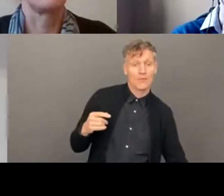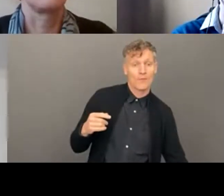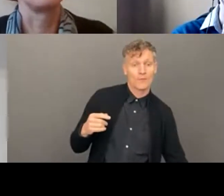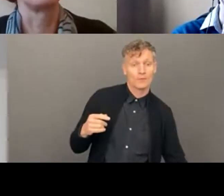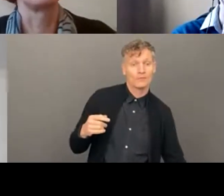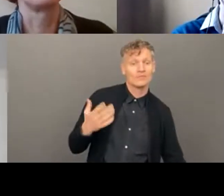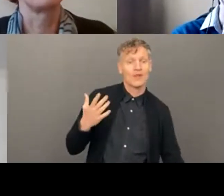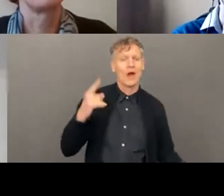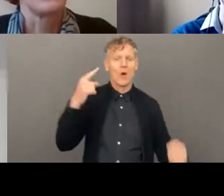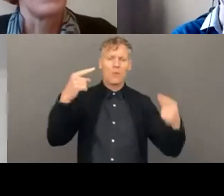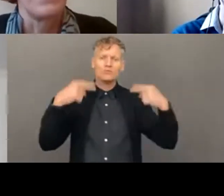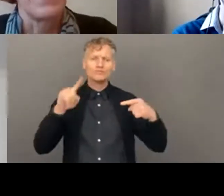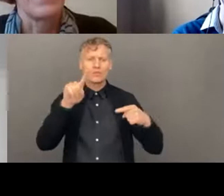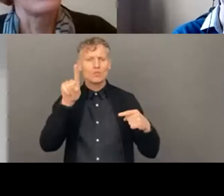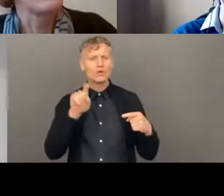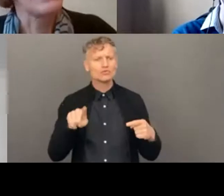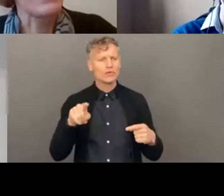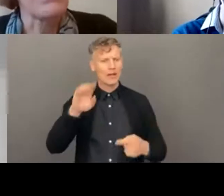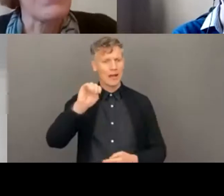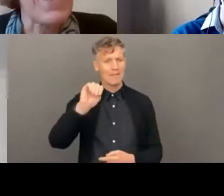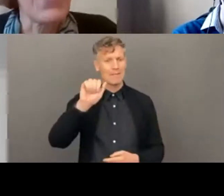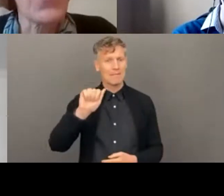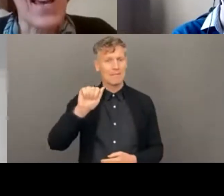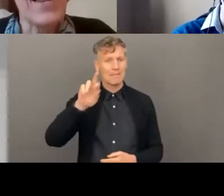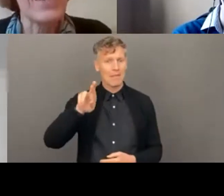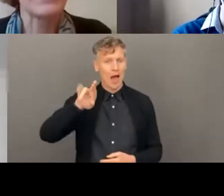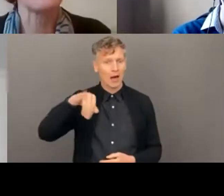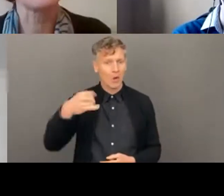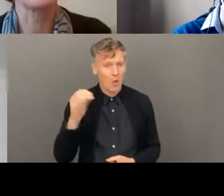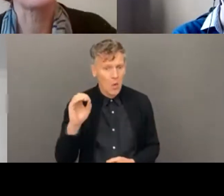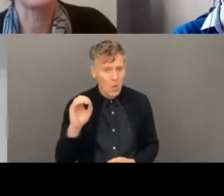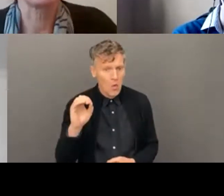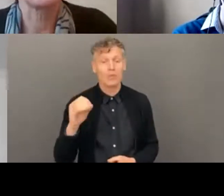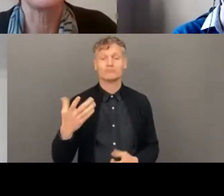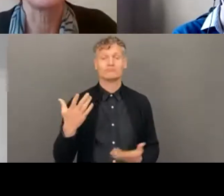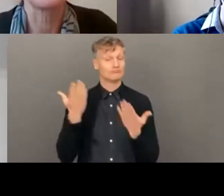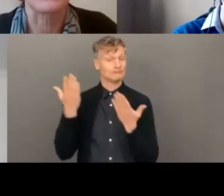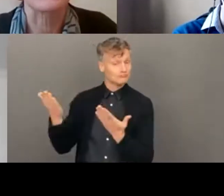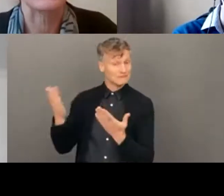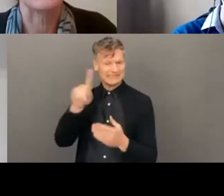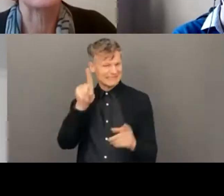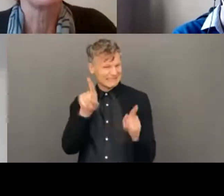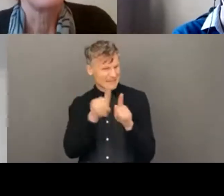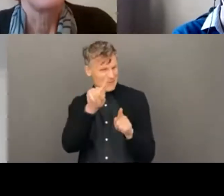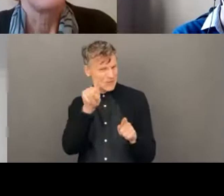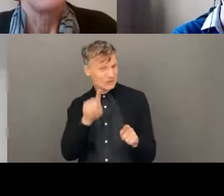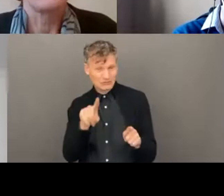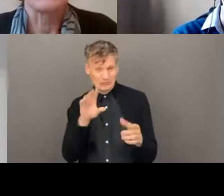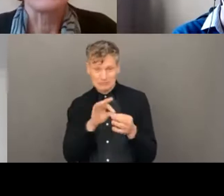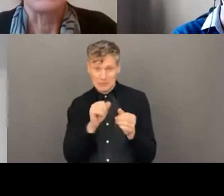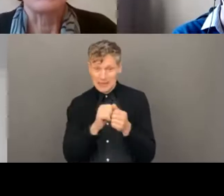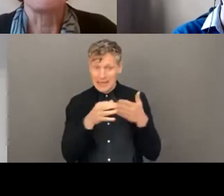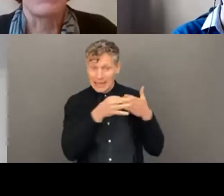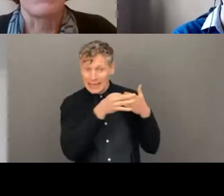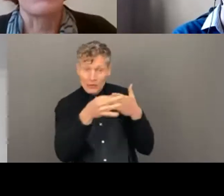inclusive, do you think, as leaders? Thank you, Shane, and also thank you, colleagues. I